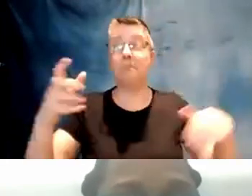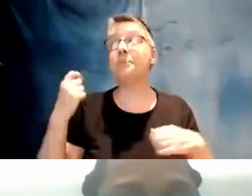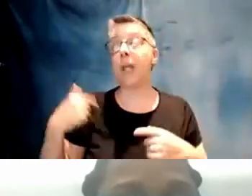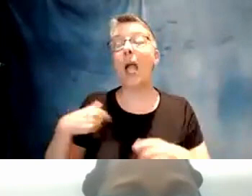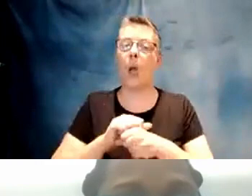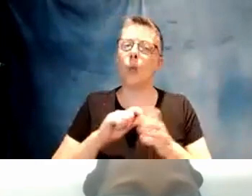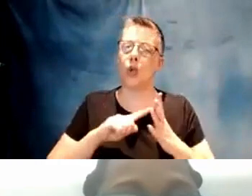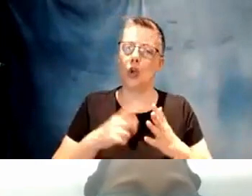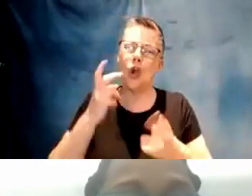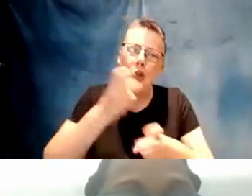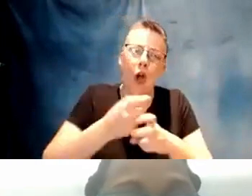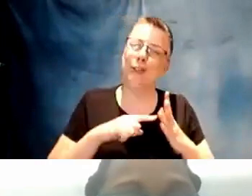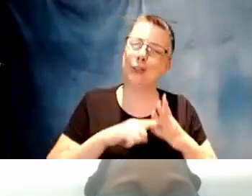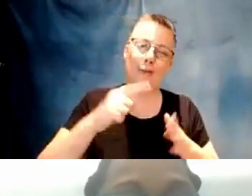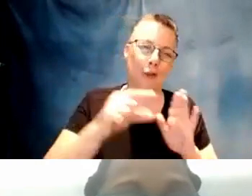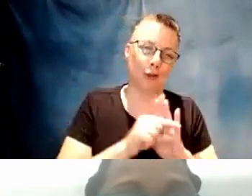started in first grade.